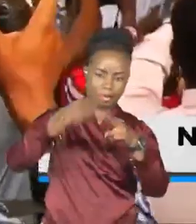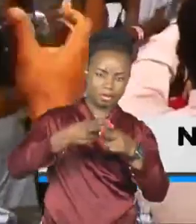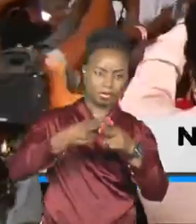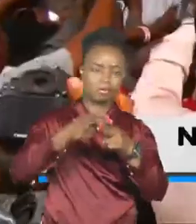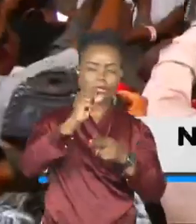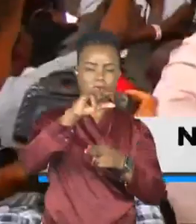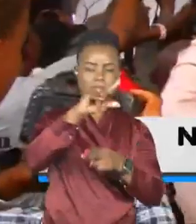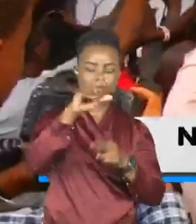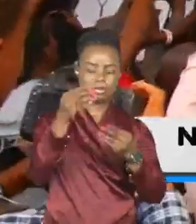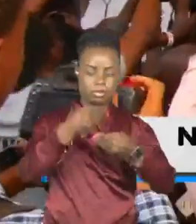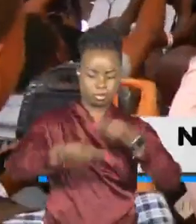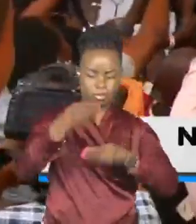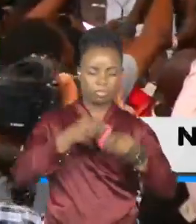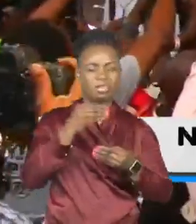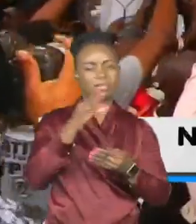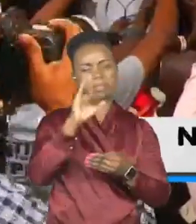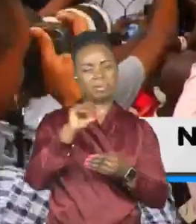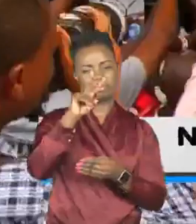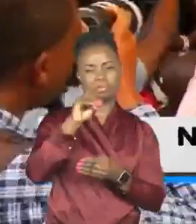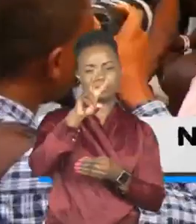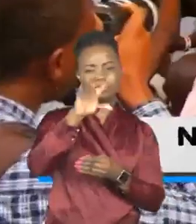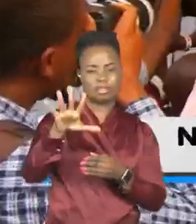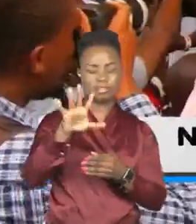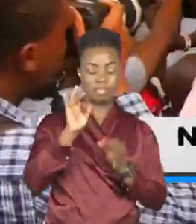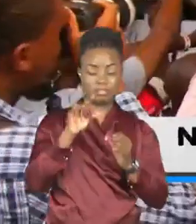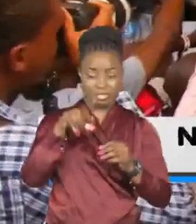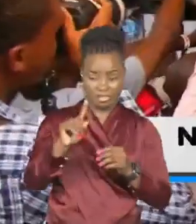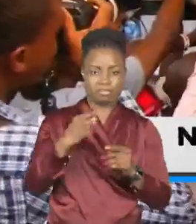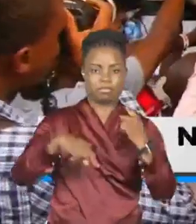by 2025 if he wins the presidential election.